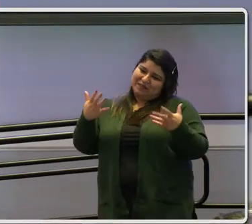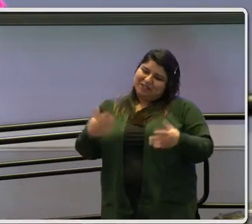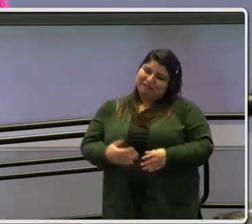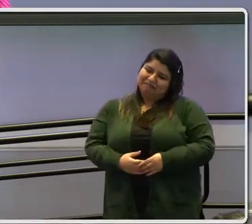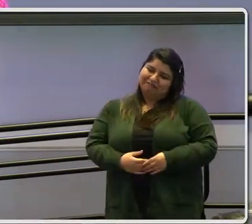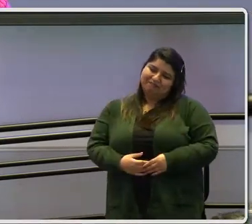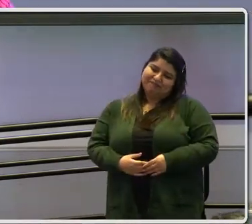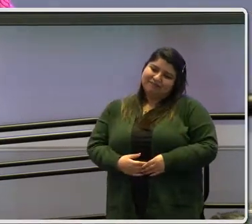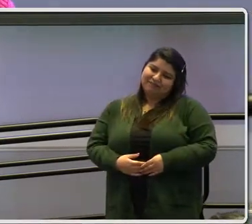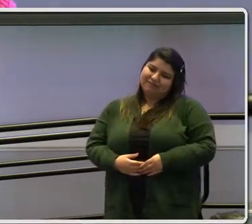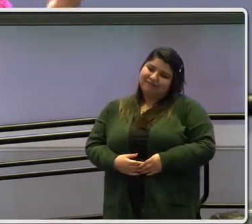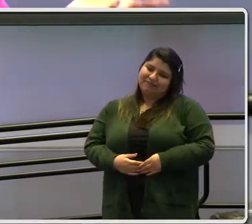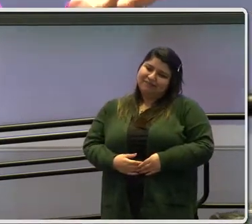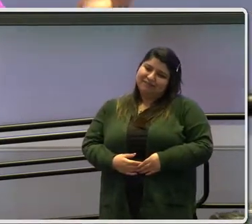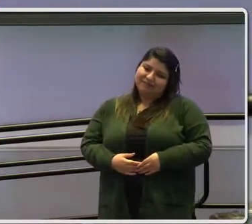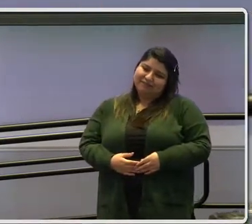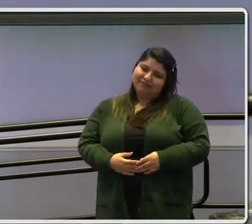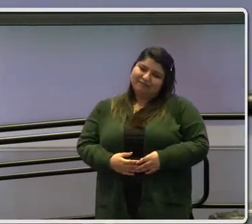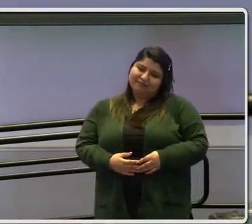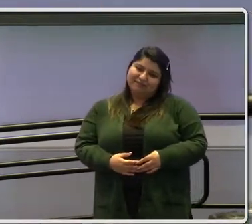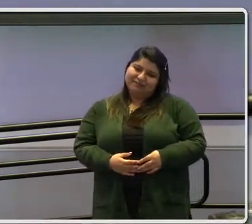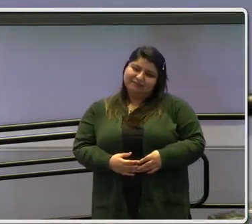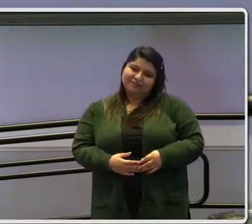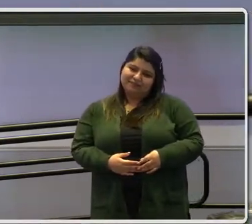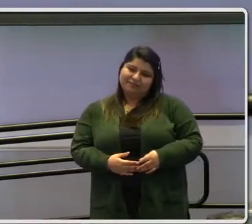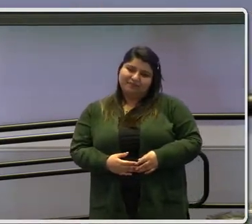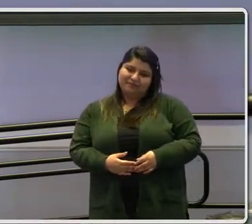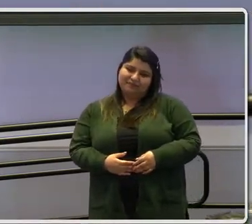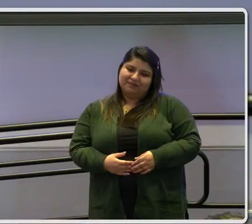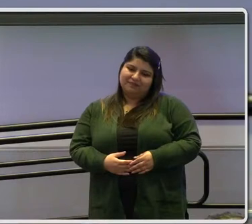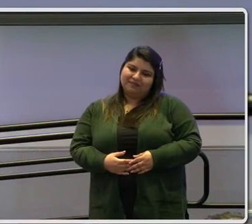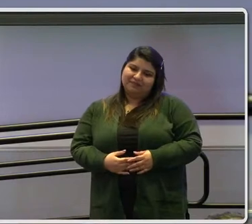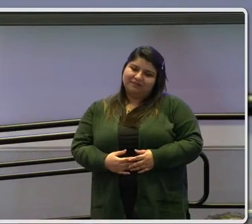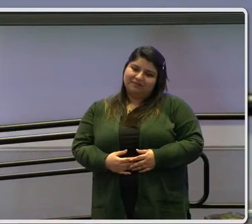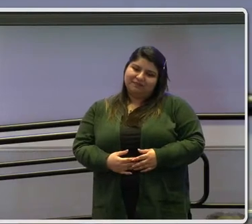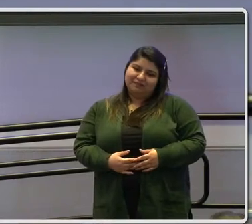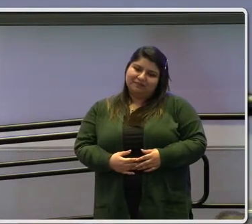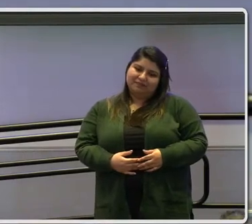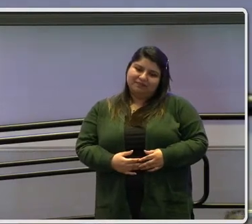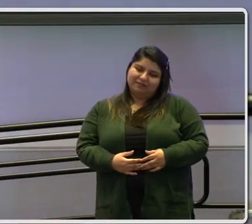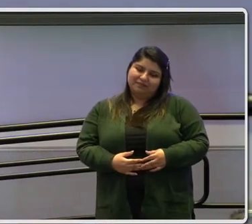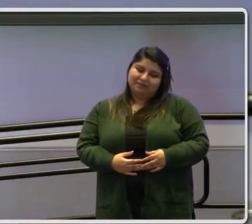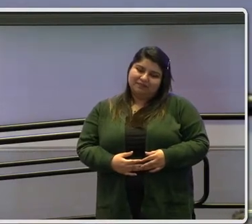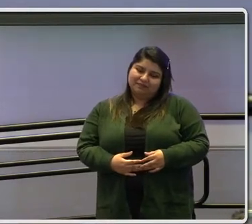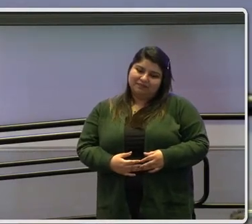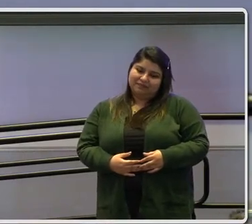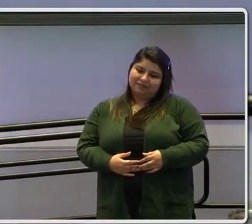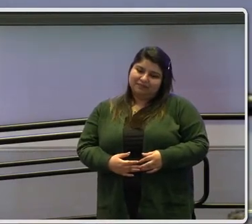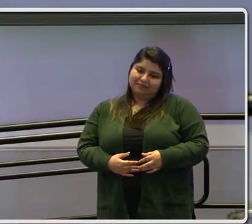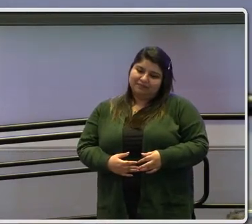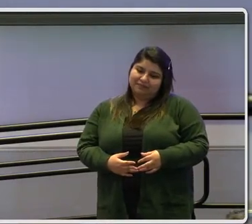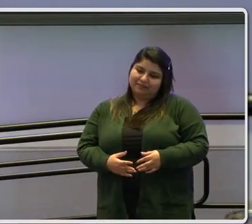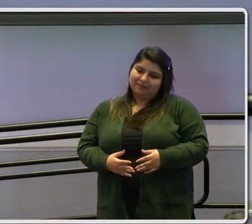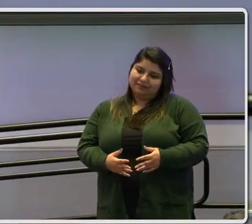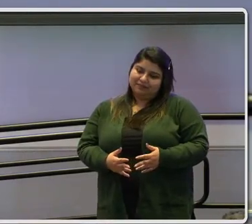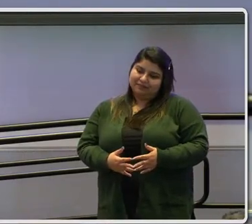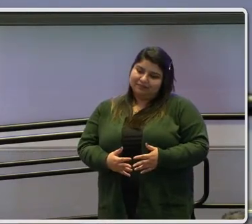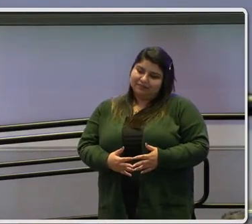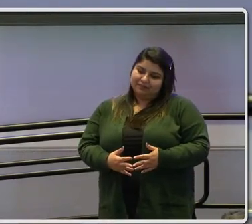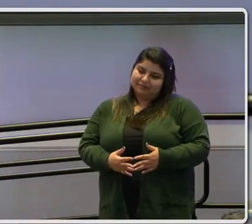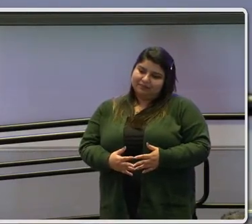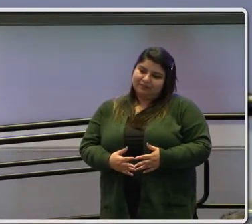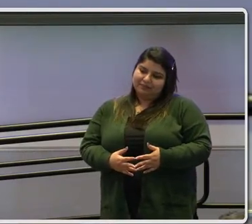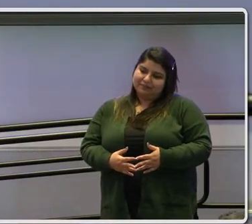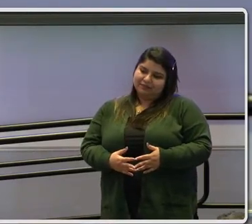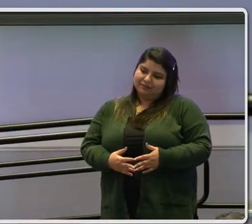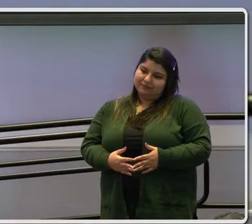much. It was amazing having the opportunity to make sure that the person